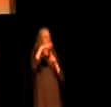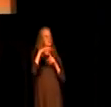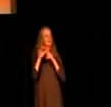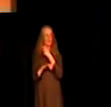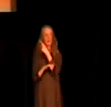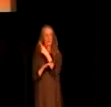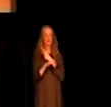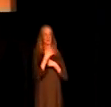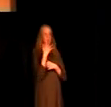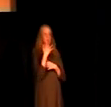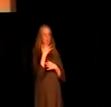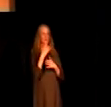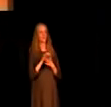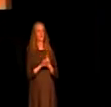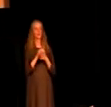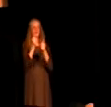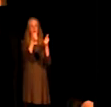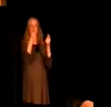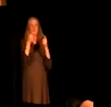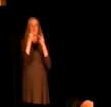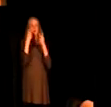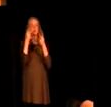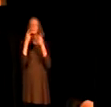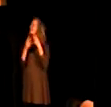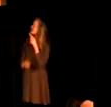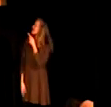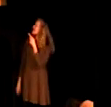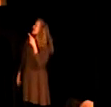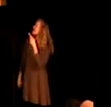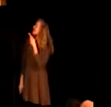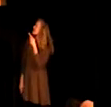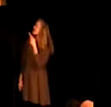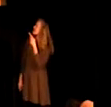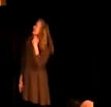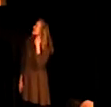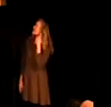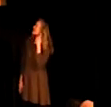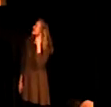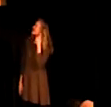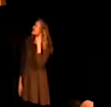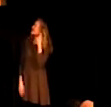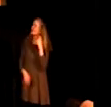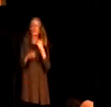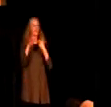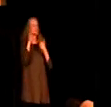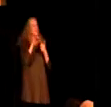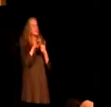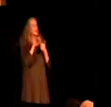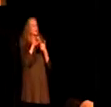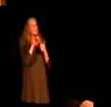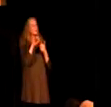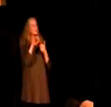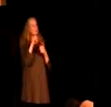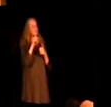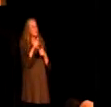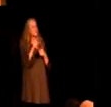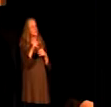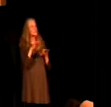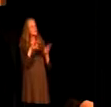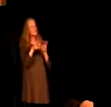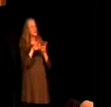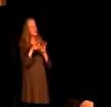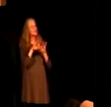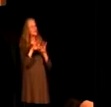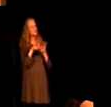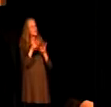my favorites. I'm sure all of you have seen these. I wanted to point this one out because it was totally an accident also. Kind of like looking